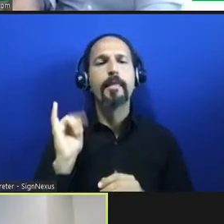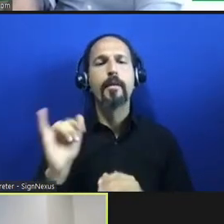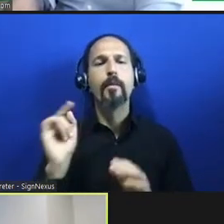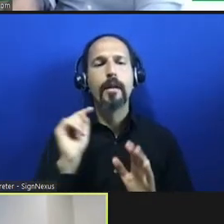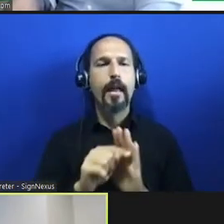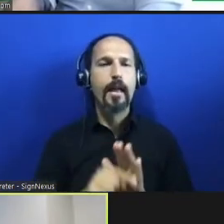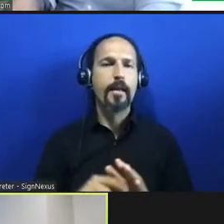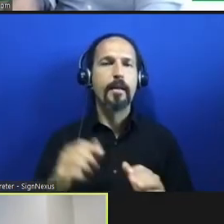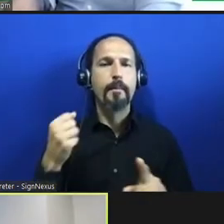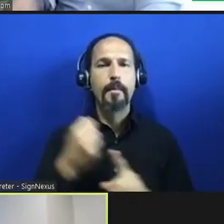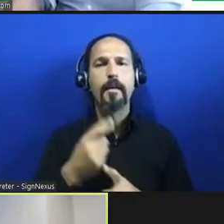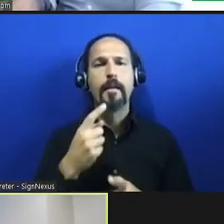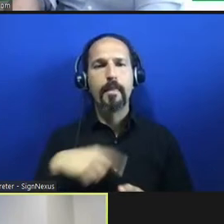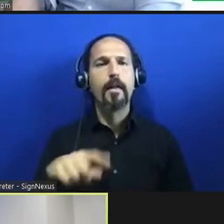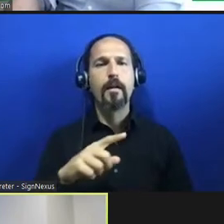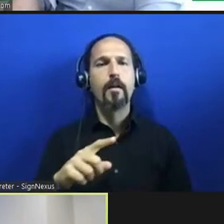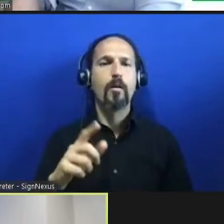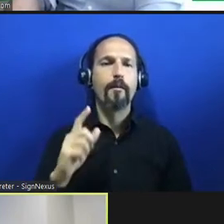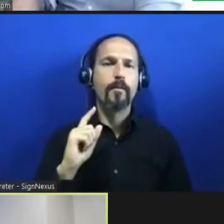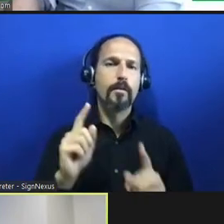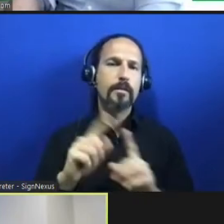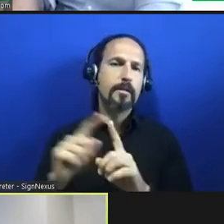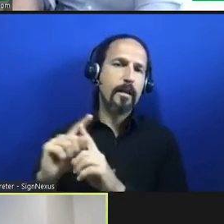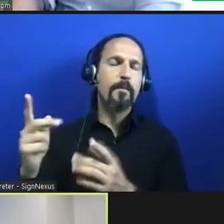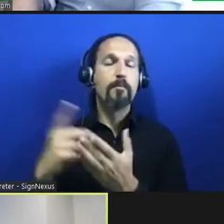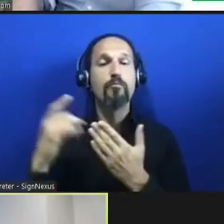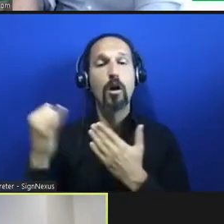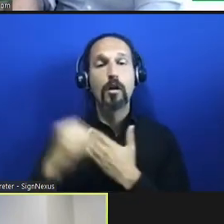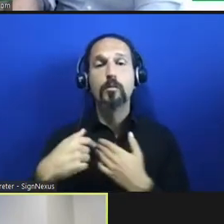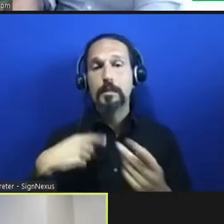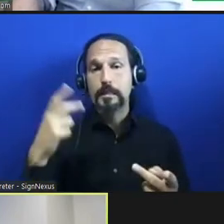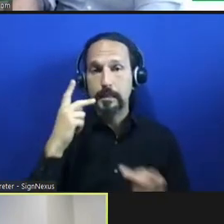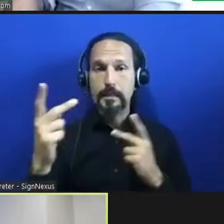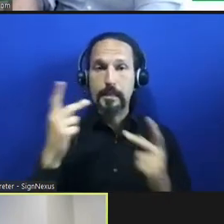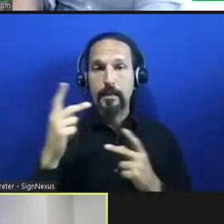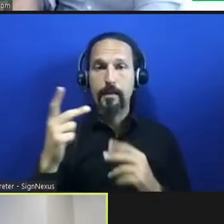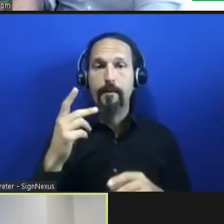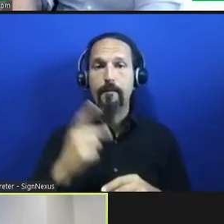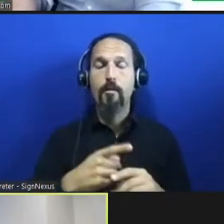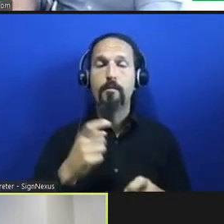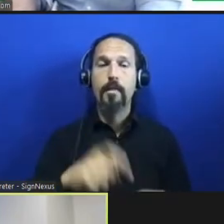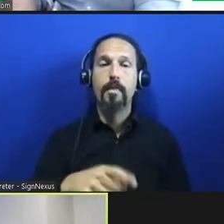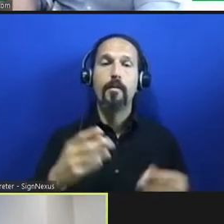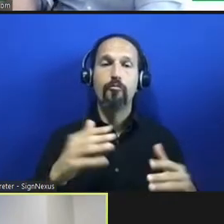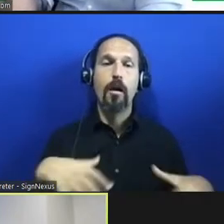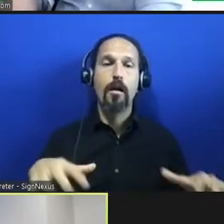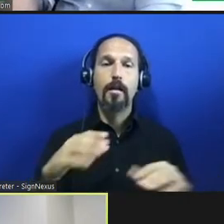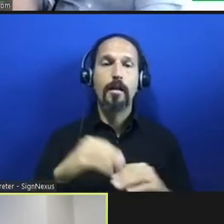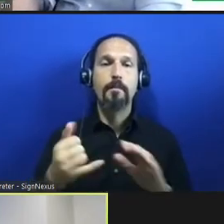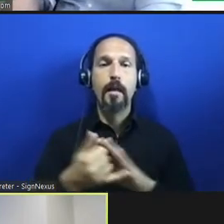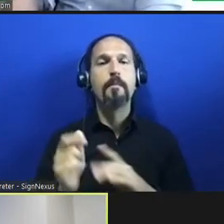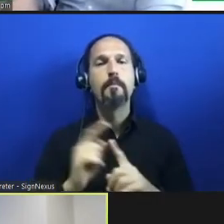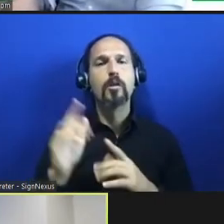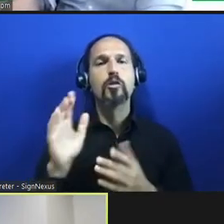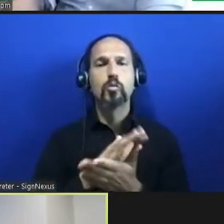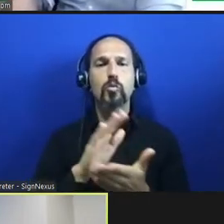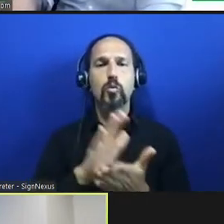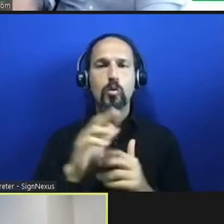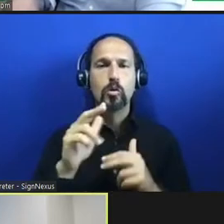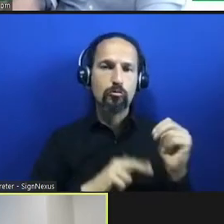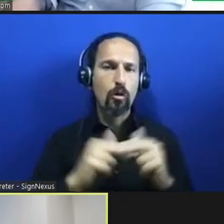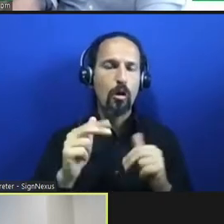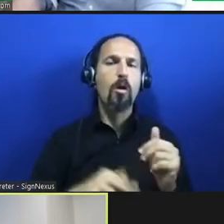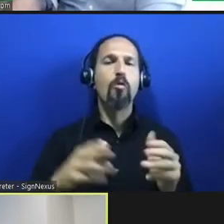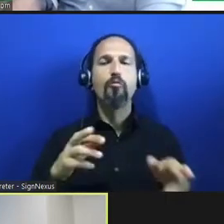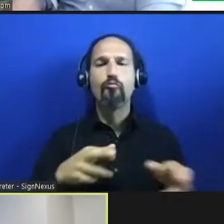negatively impact not only those tall glorious projects that we see coming up out of the ground in Manhattan but School construction road